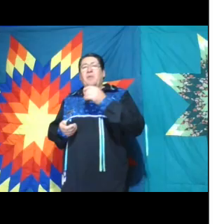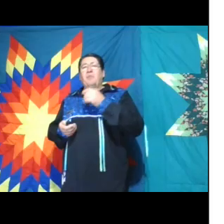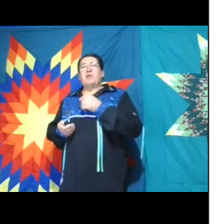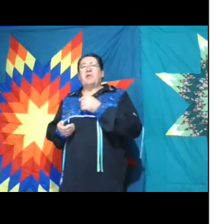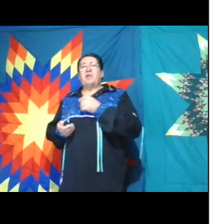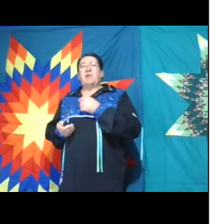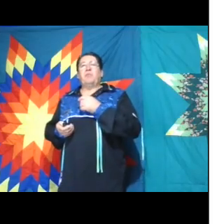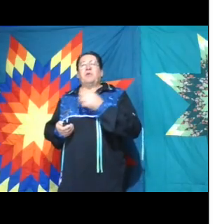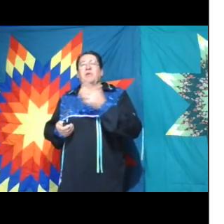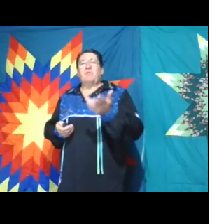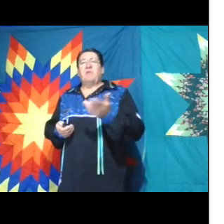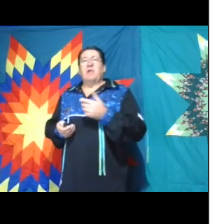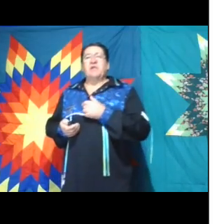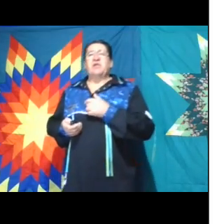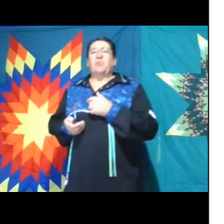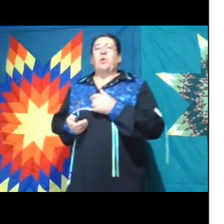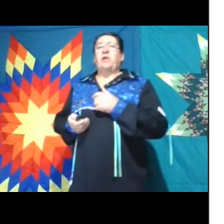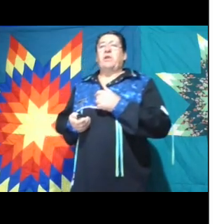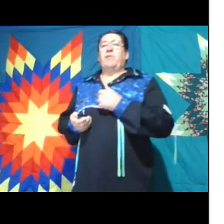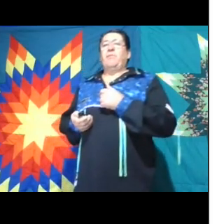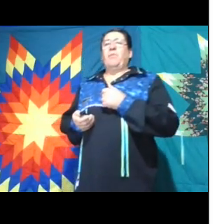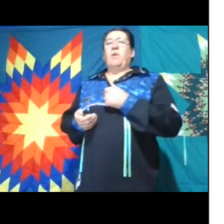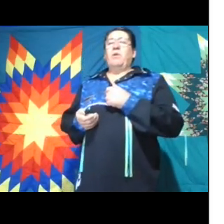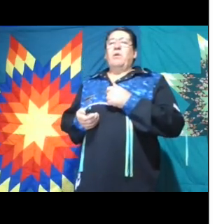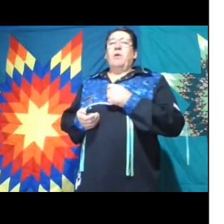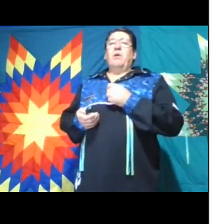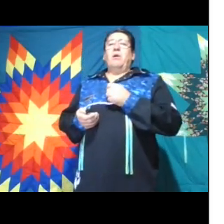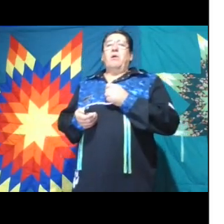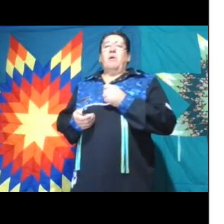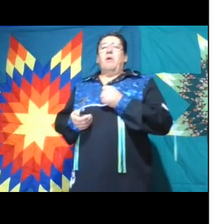organization or company to build that relationship with.